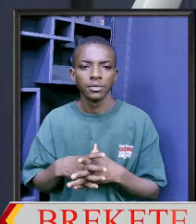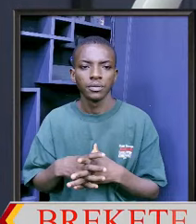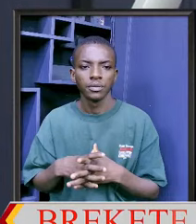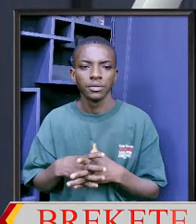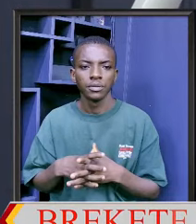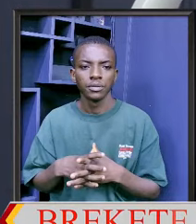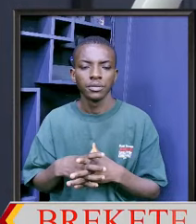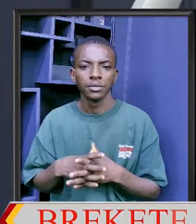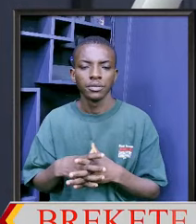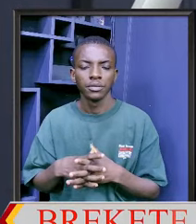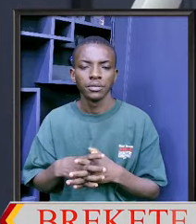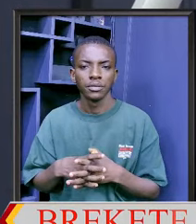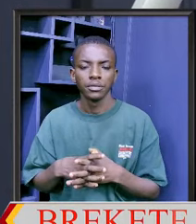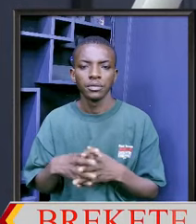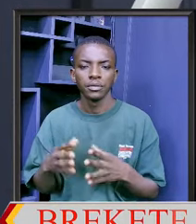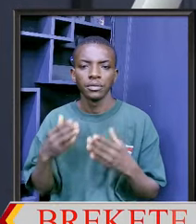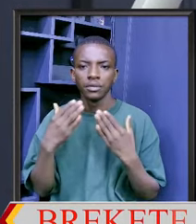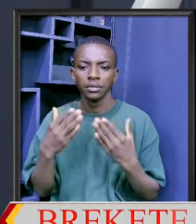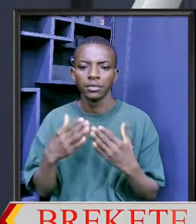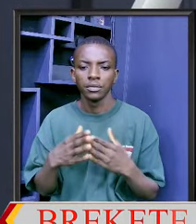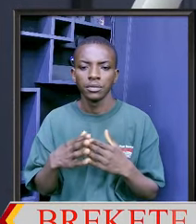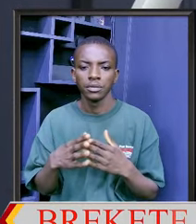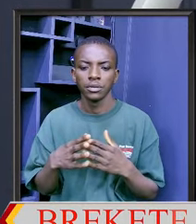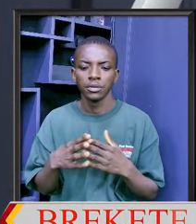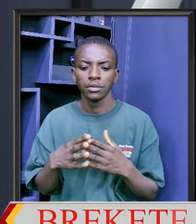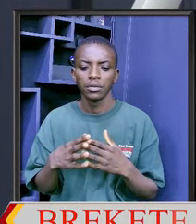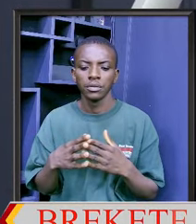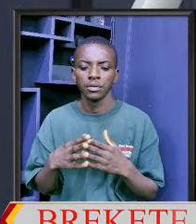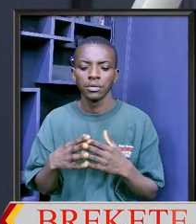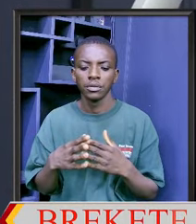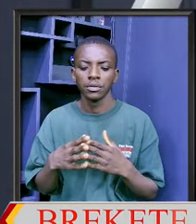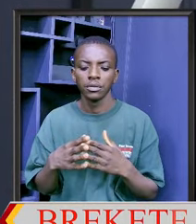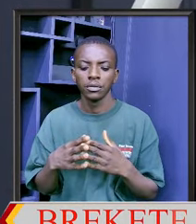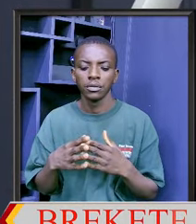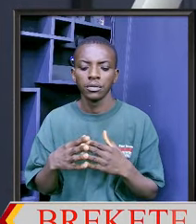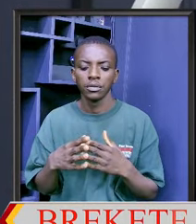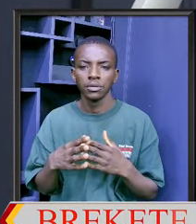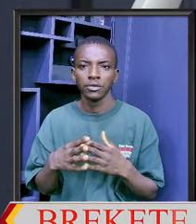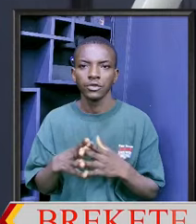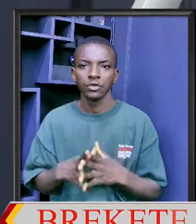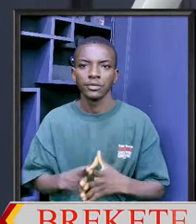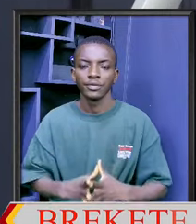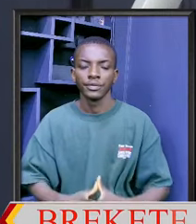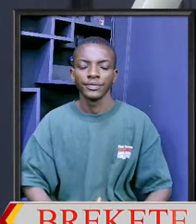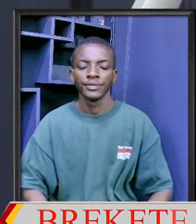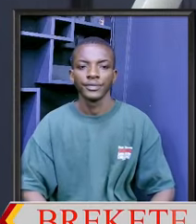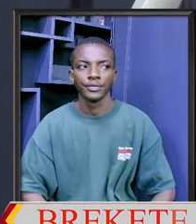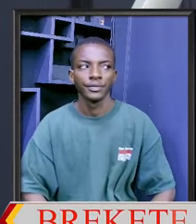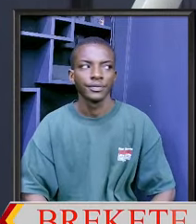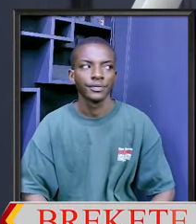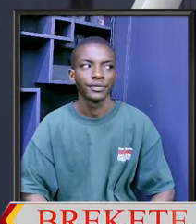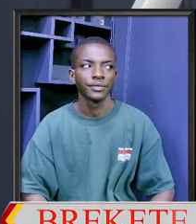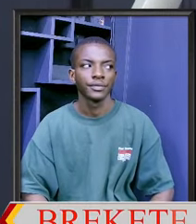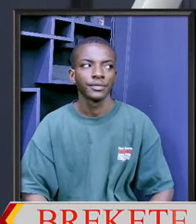Okay, thank you. And sir, please help me with my school fees.